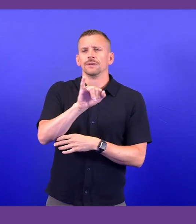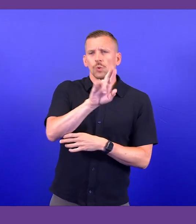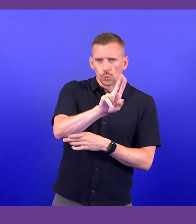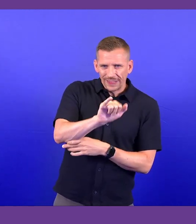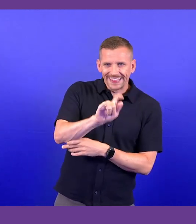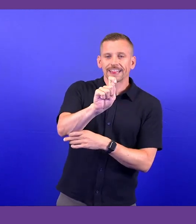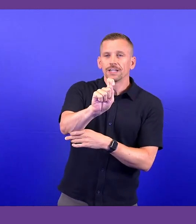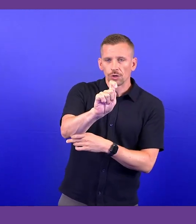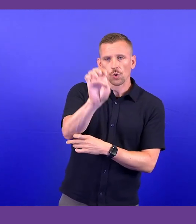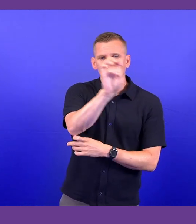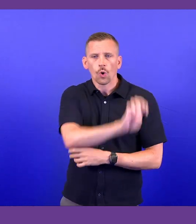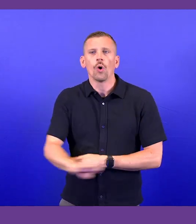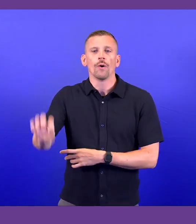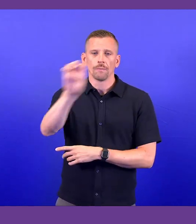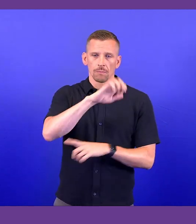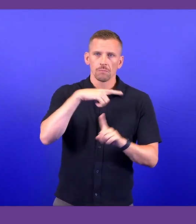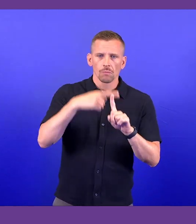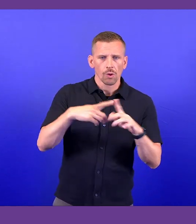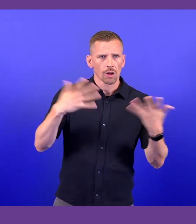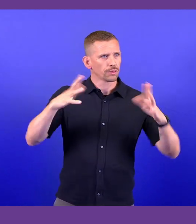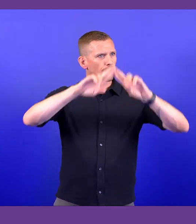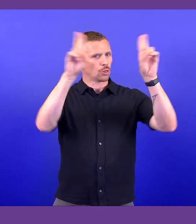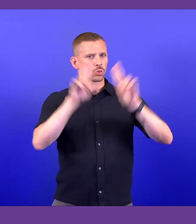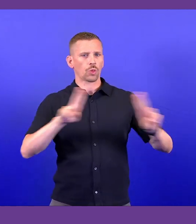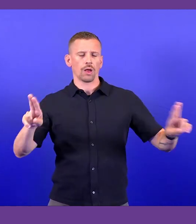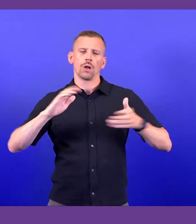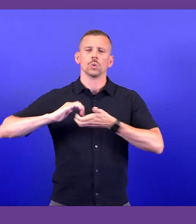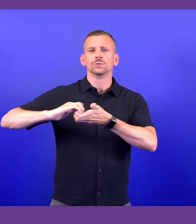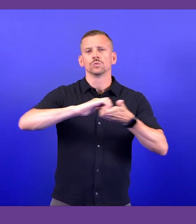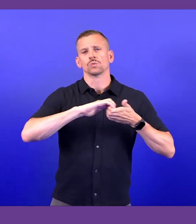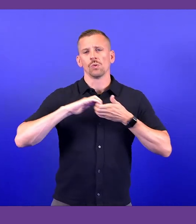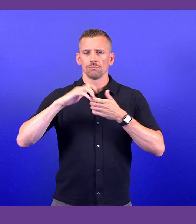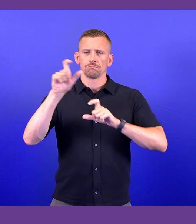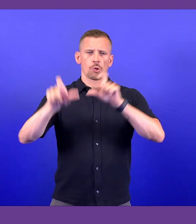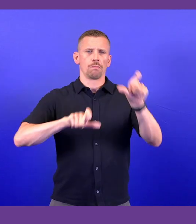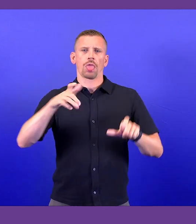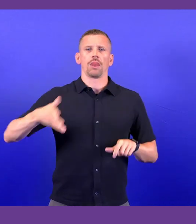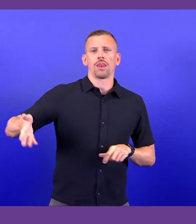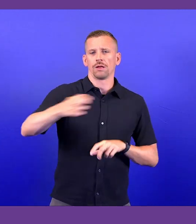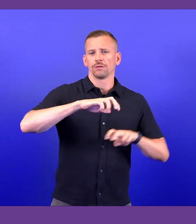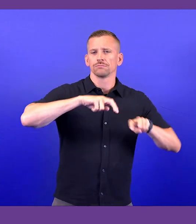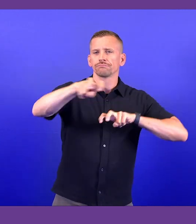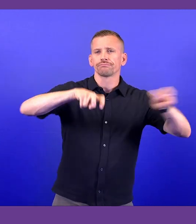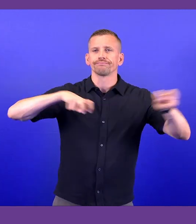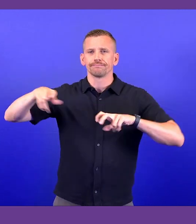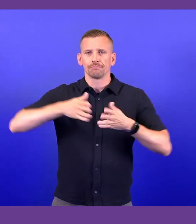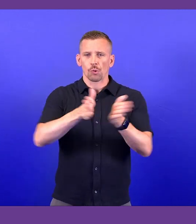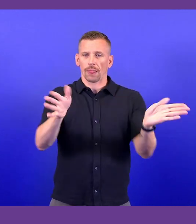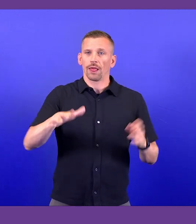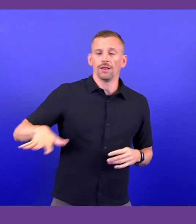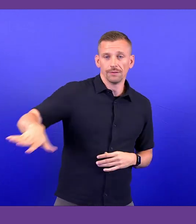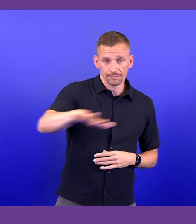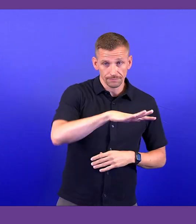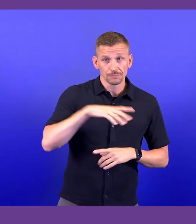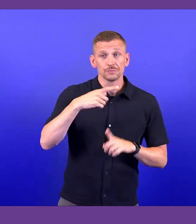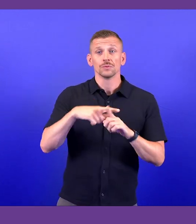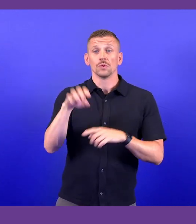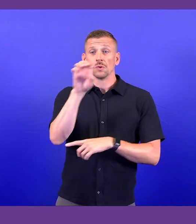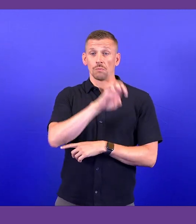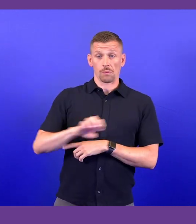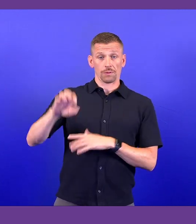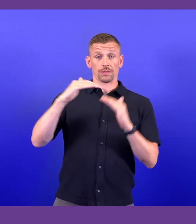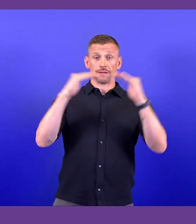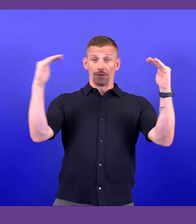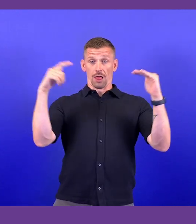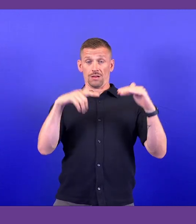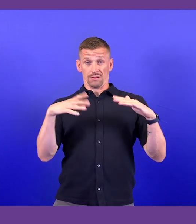Public Transports. It has, at European level, more than 450 members, both public transport